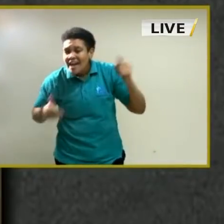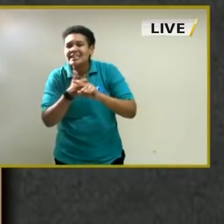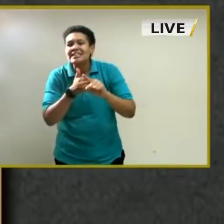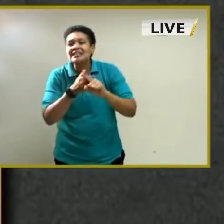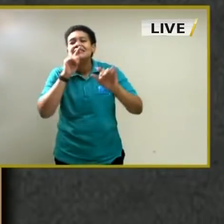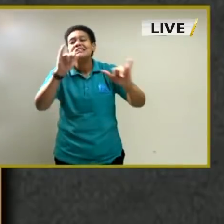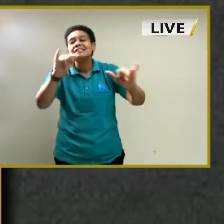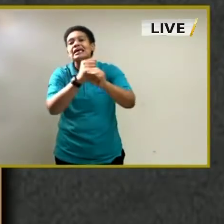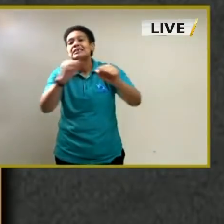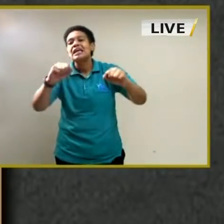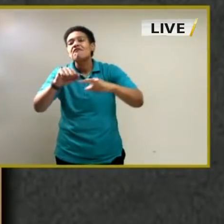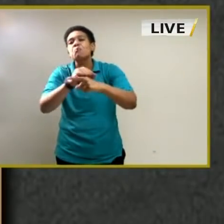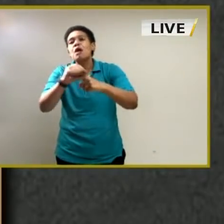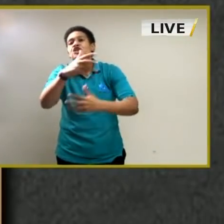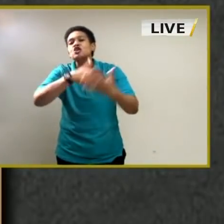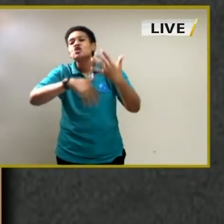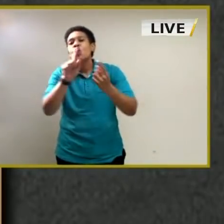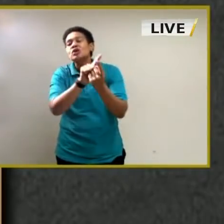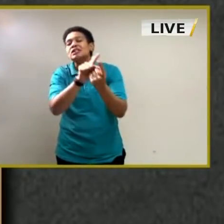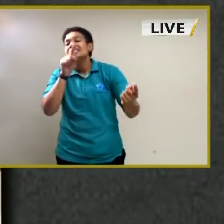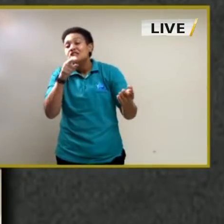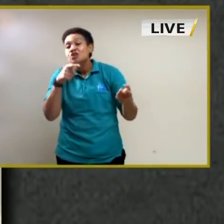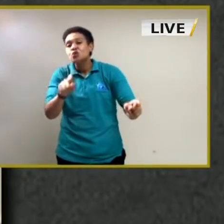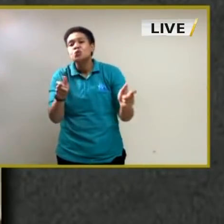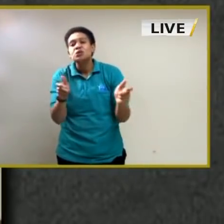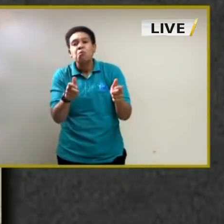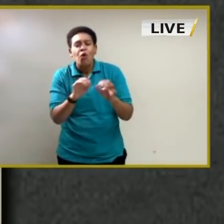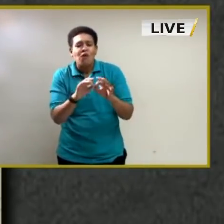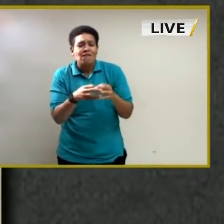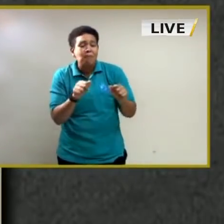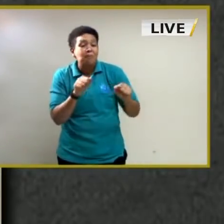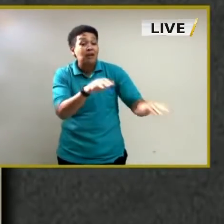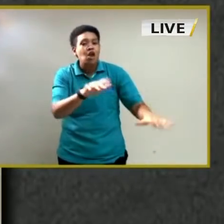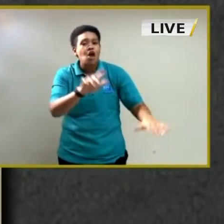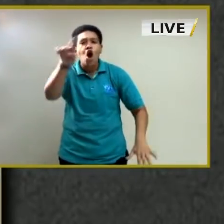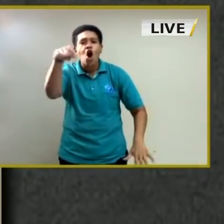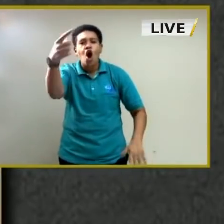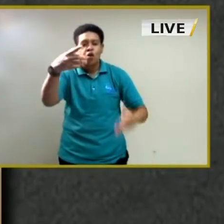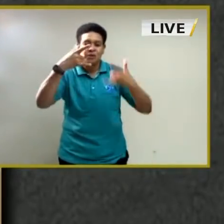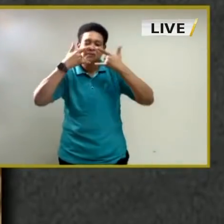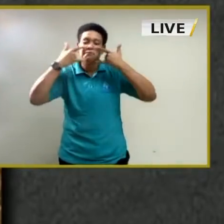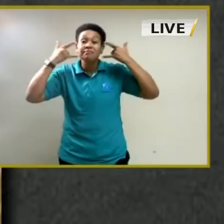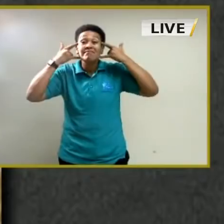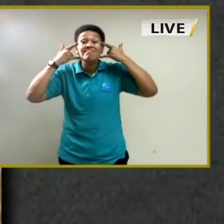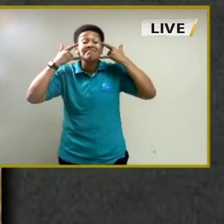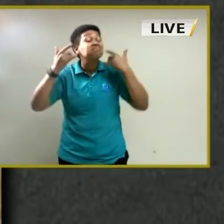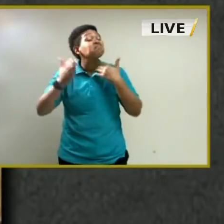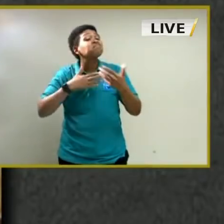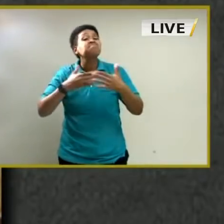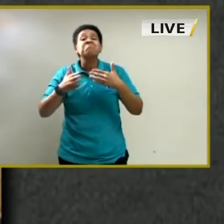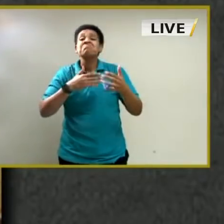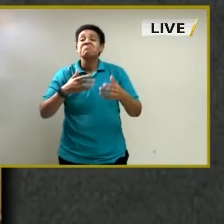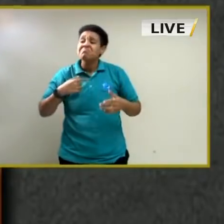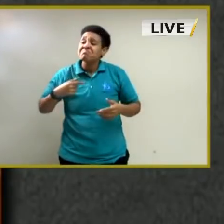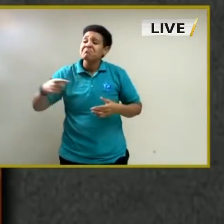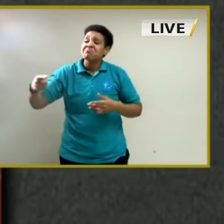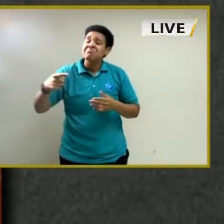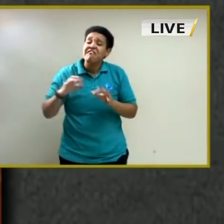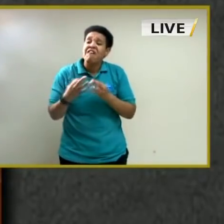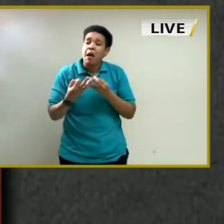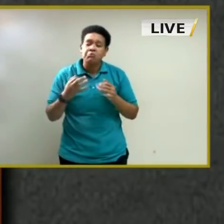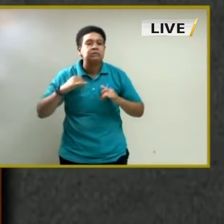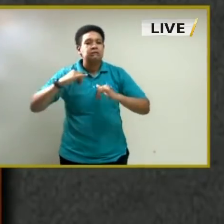safe. Practice social distancing during small family gatherings. Always wear your mask, even when in the company of your loved